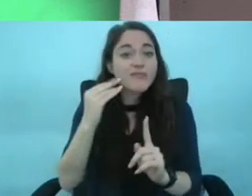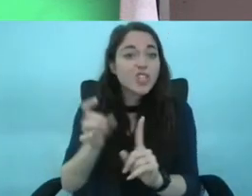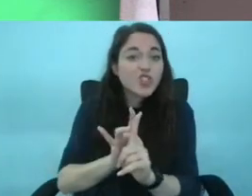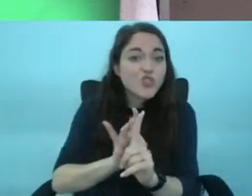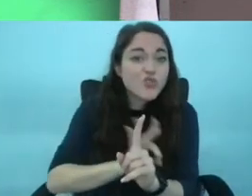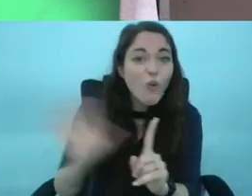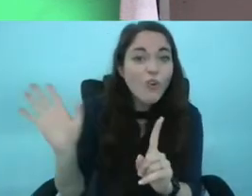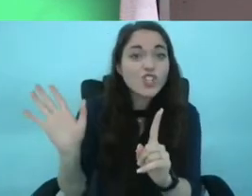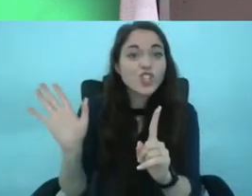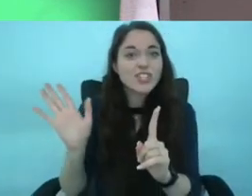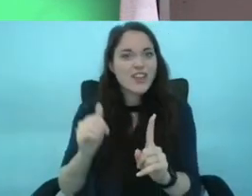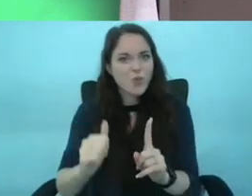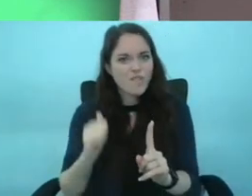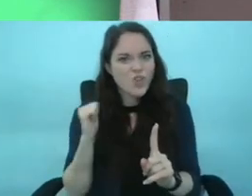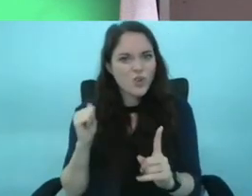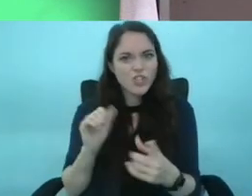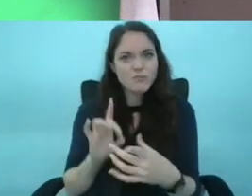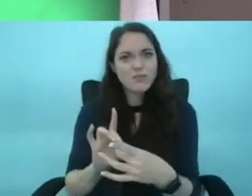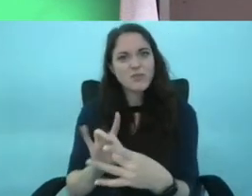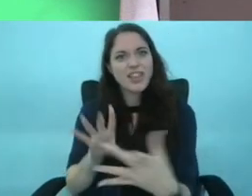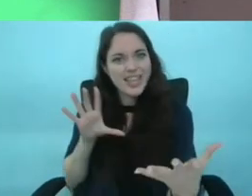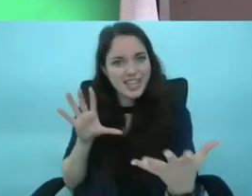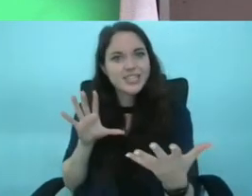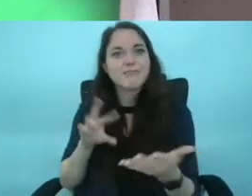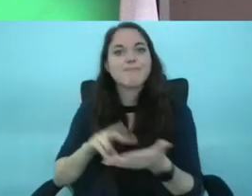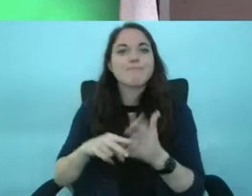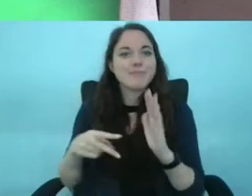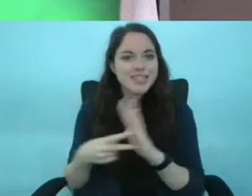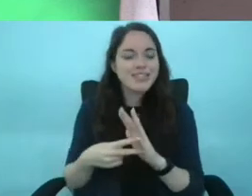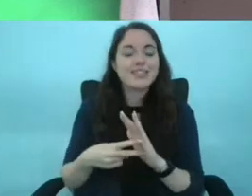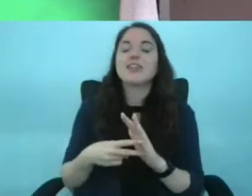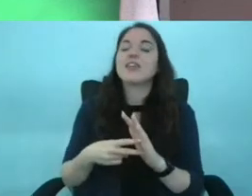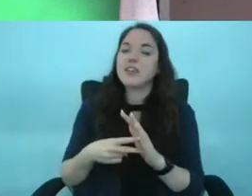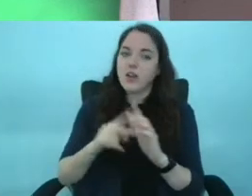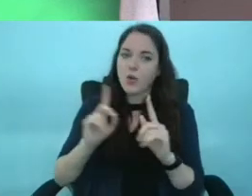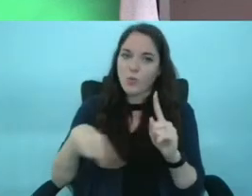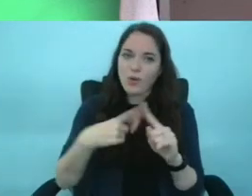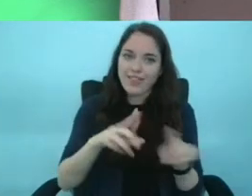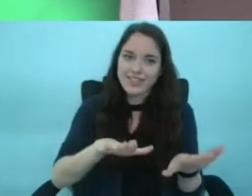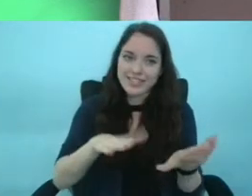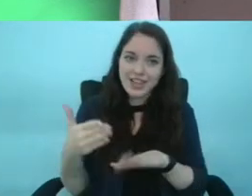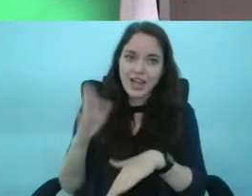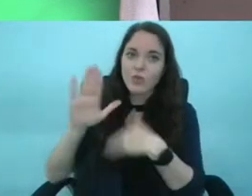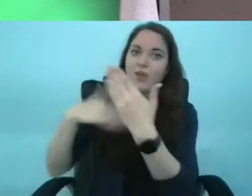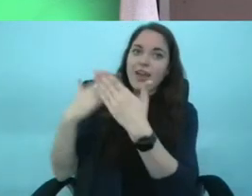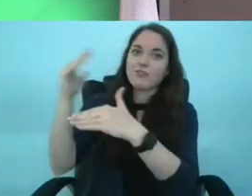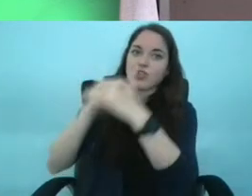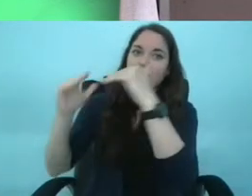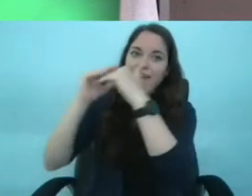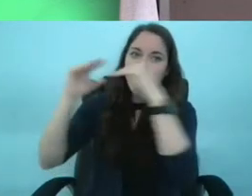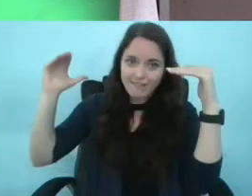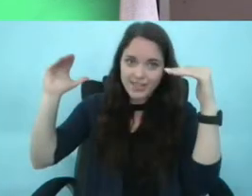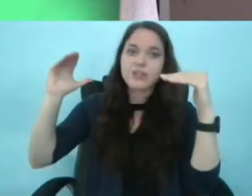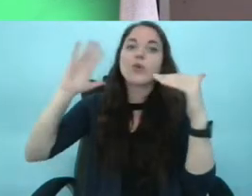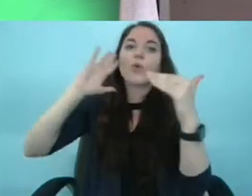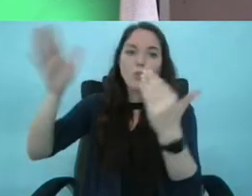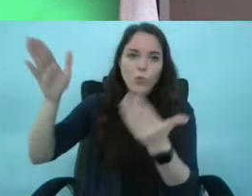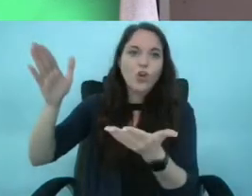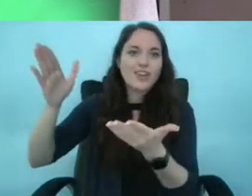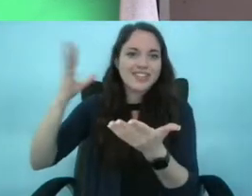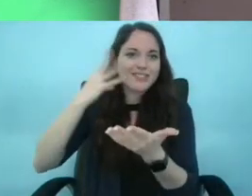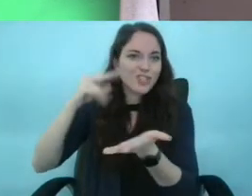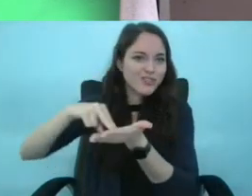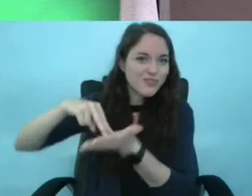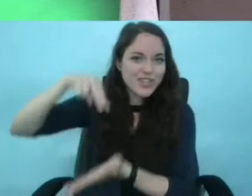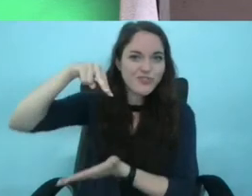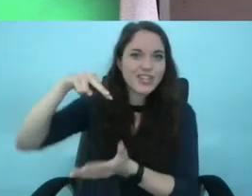they could gain a better resurrection. But others experienced public torture by being taunted and